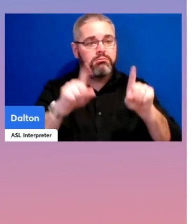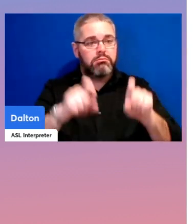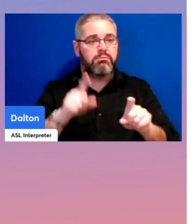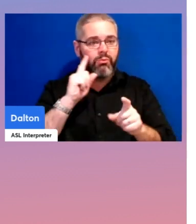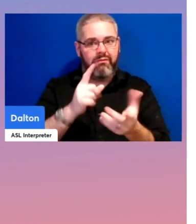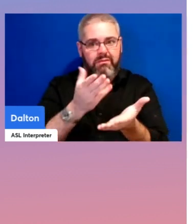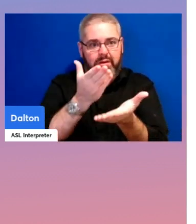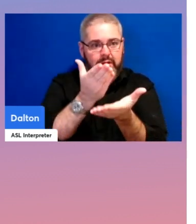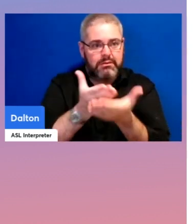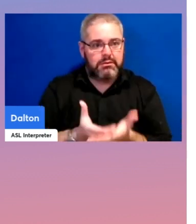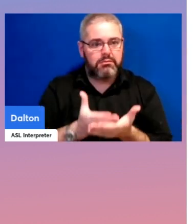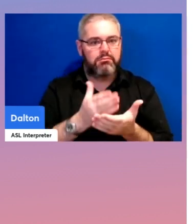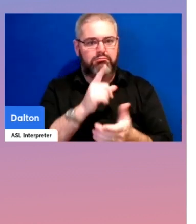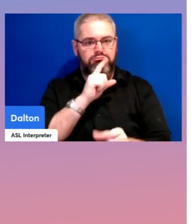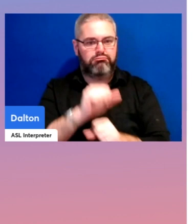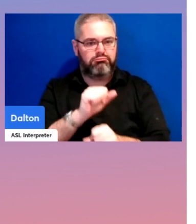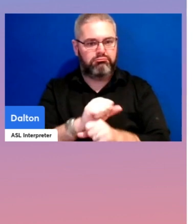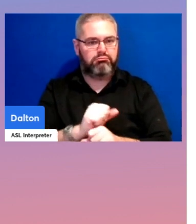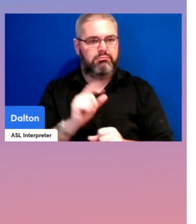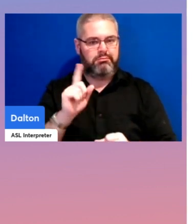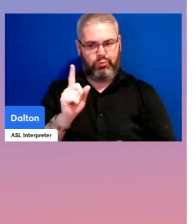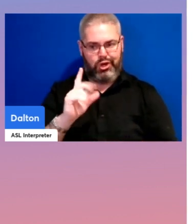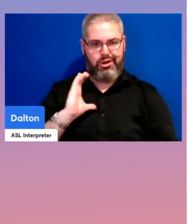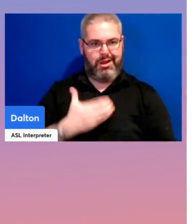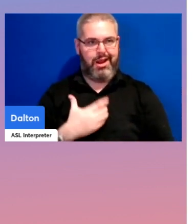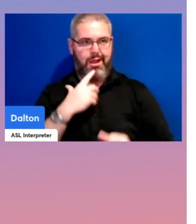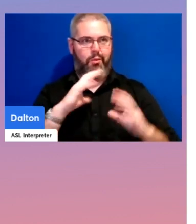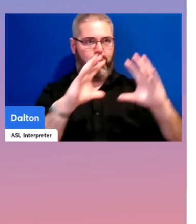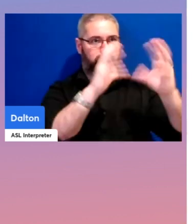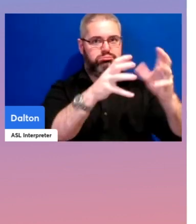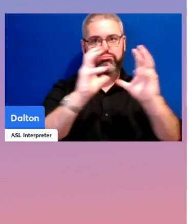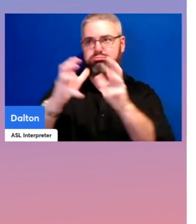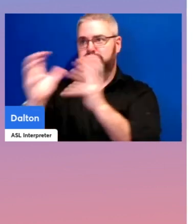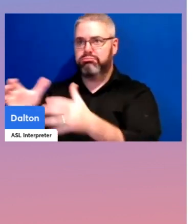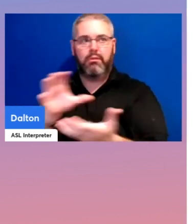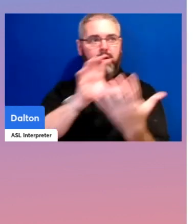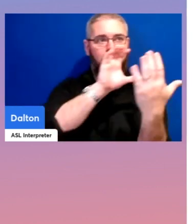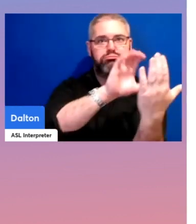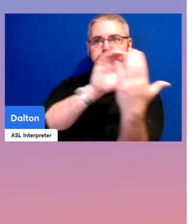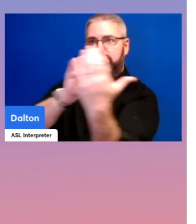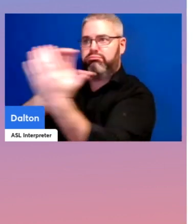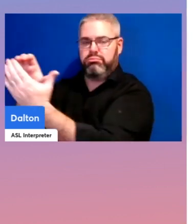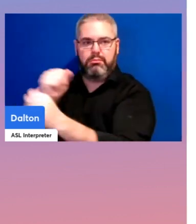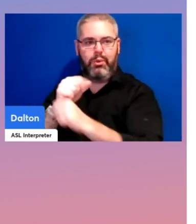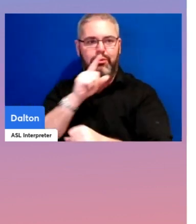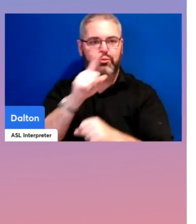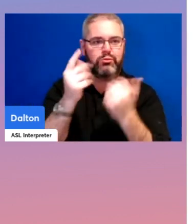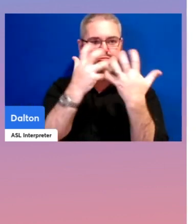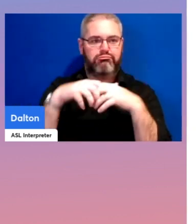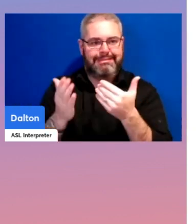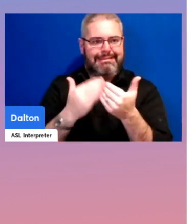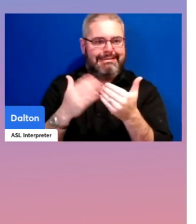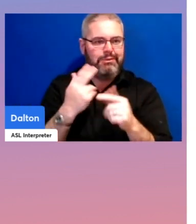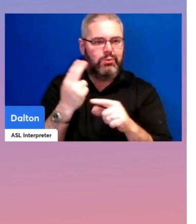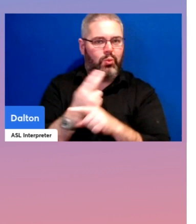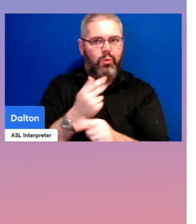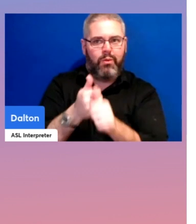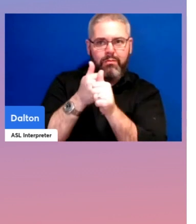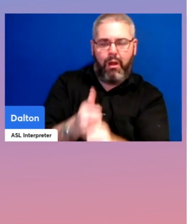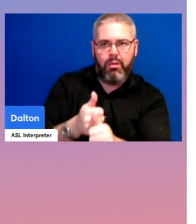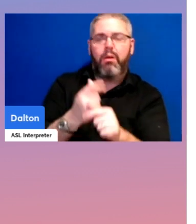validations declaratively in our modules just to make sure that the module is easy to use and can be used